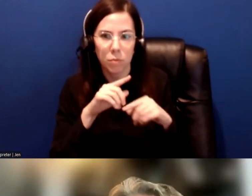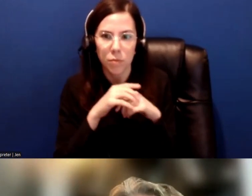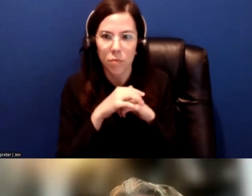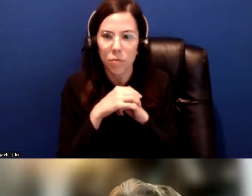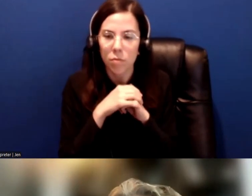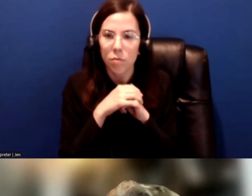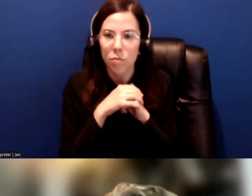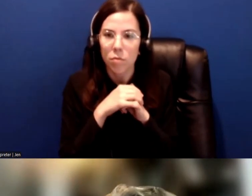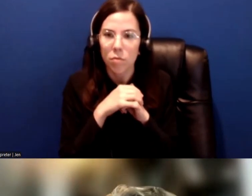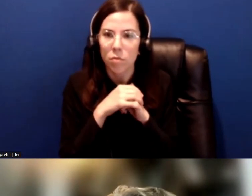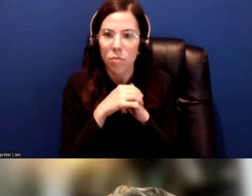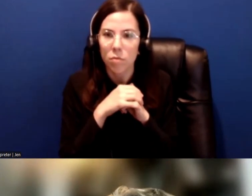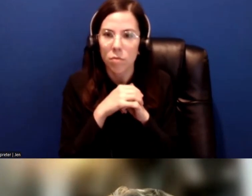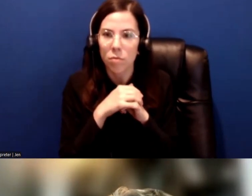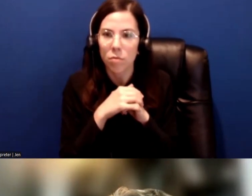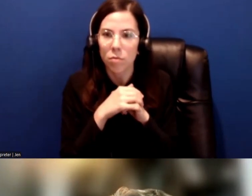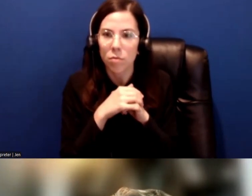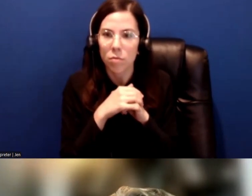you can